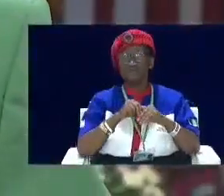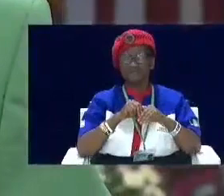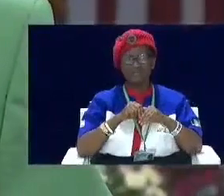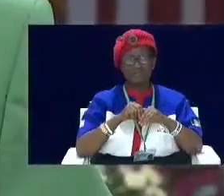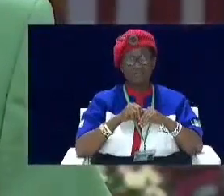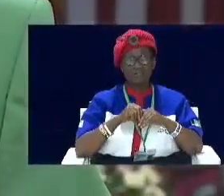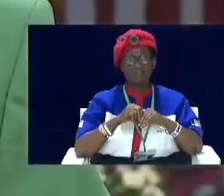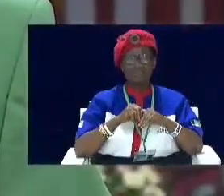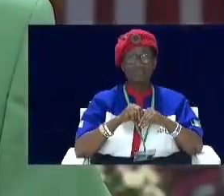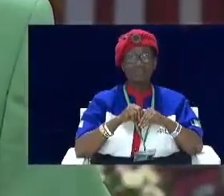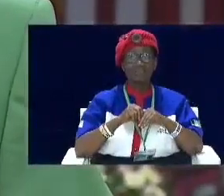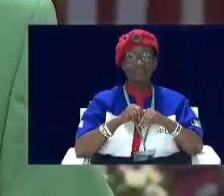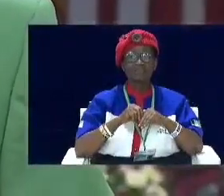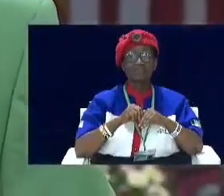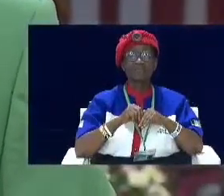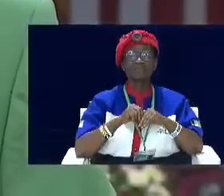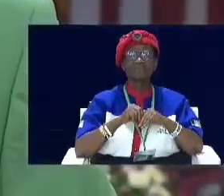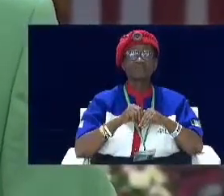tube.